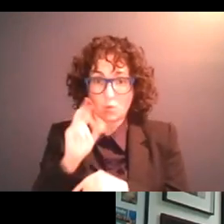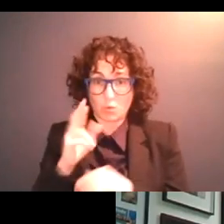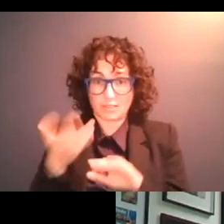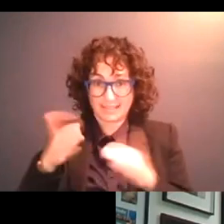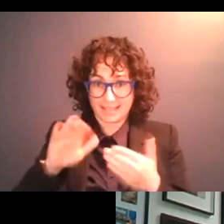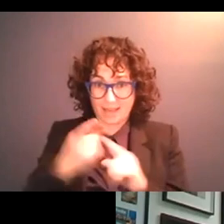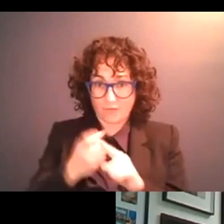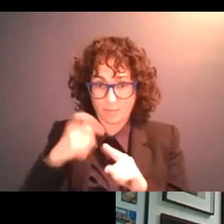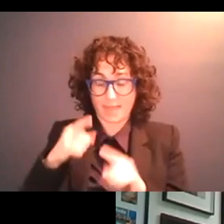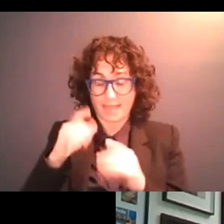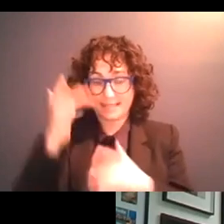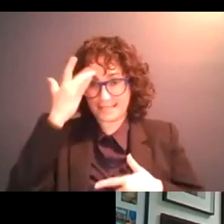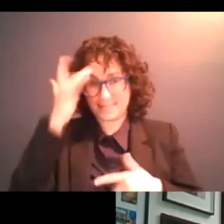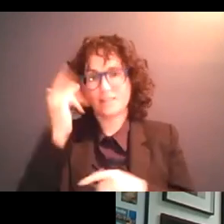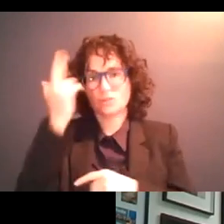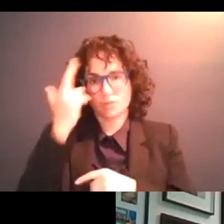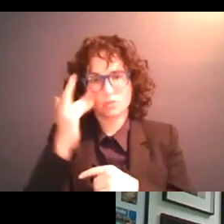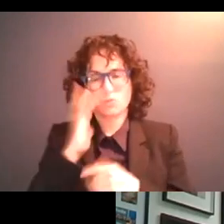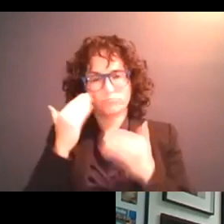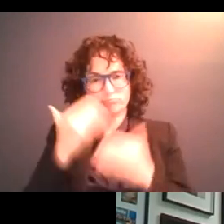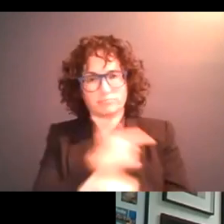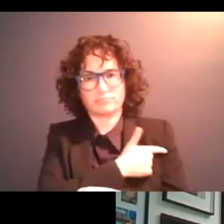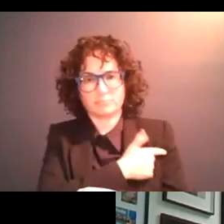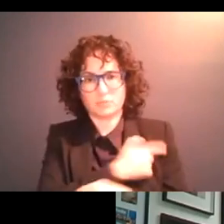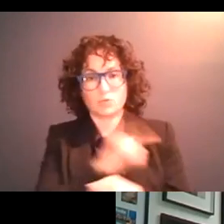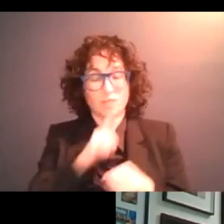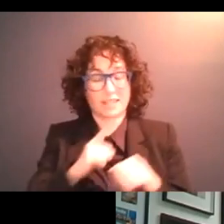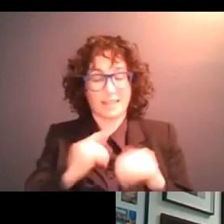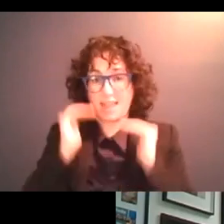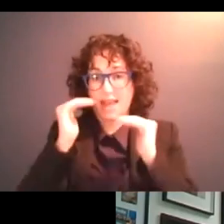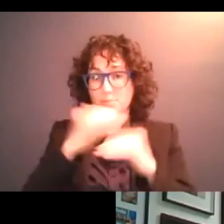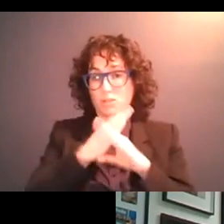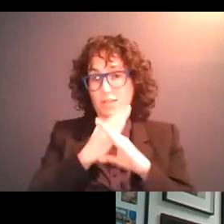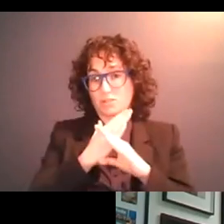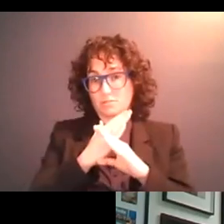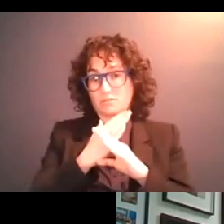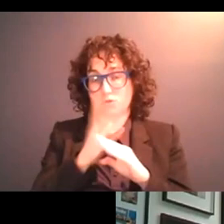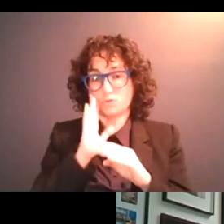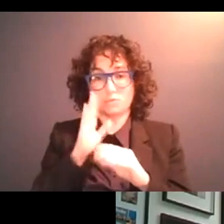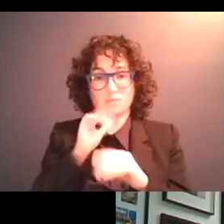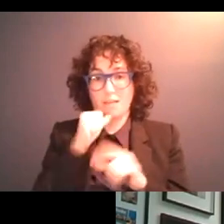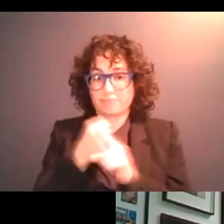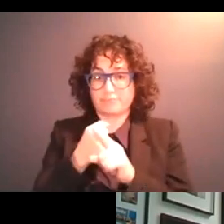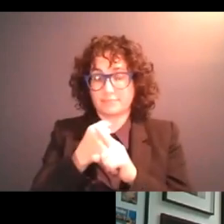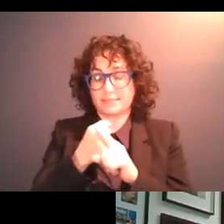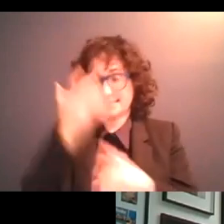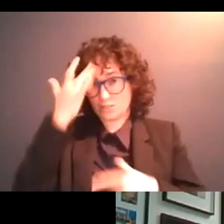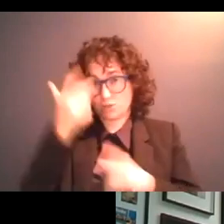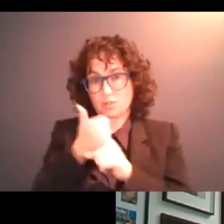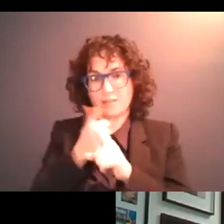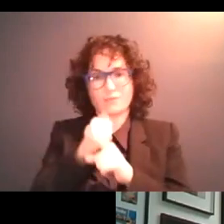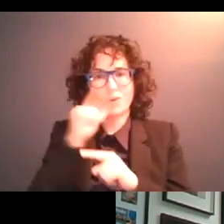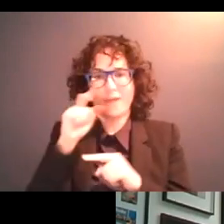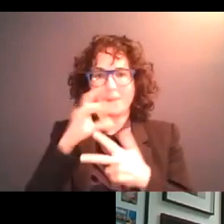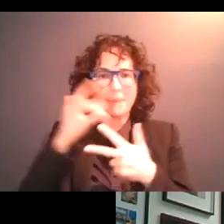is the part that you get the highest protection, and also from getting the disease yourself. So it's important that no need to pick and choose at this